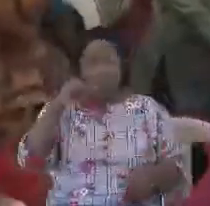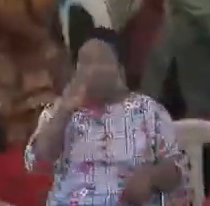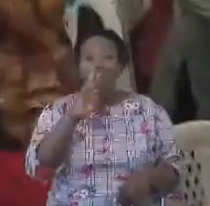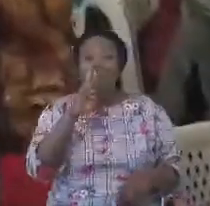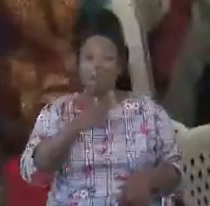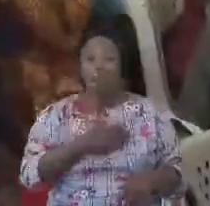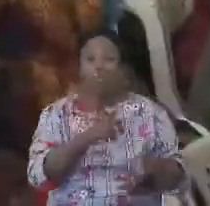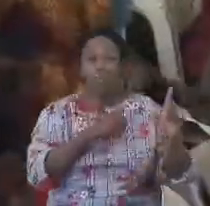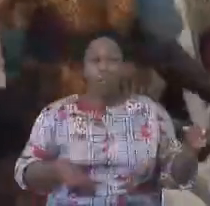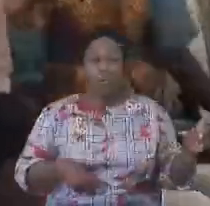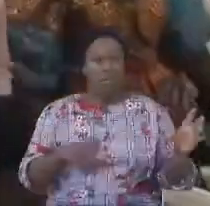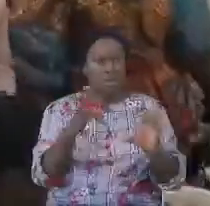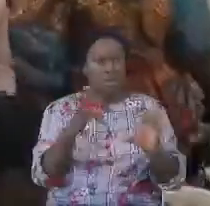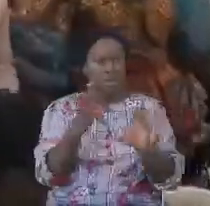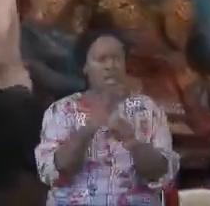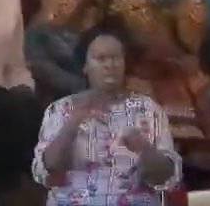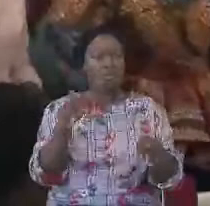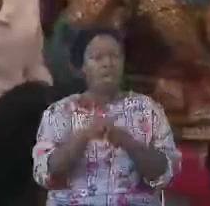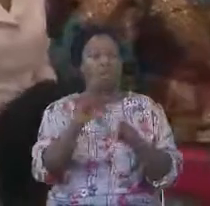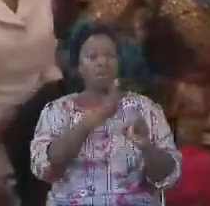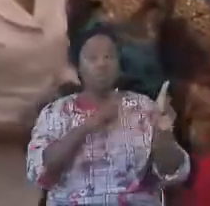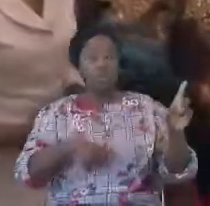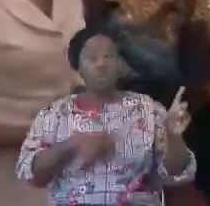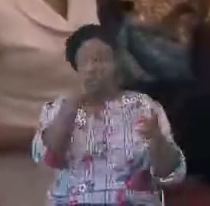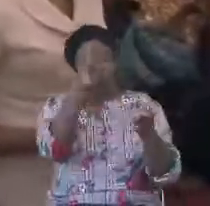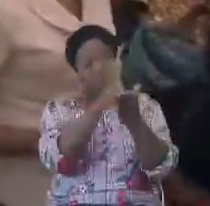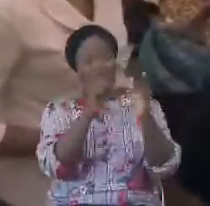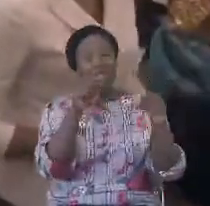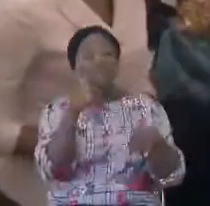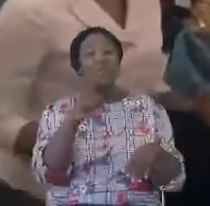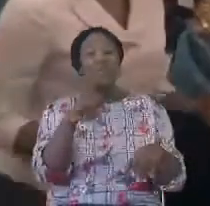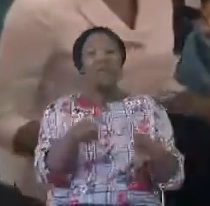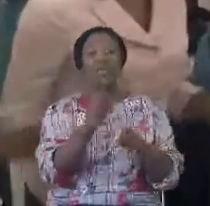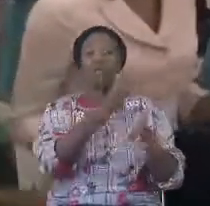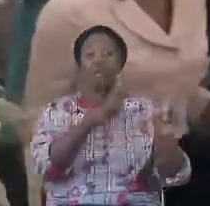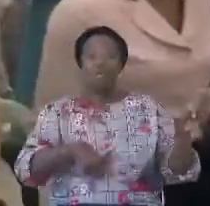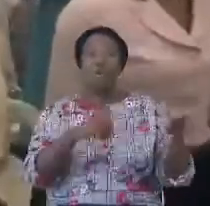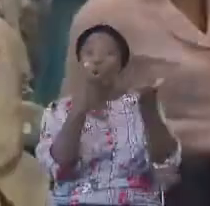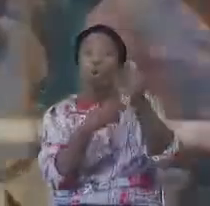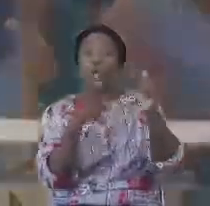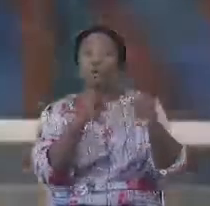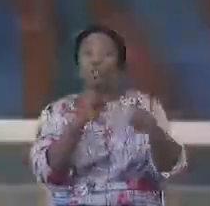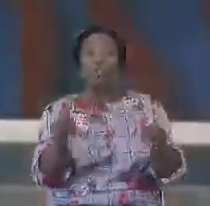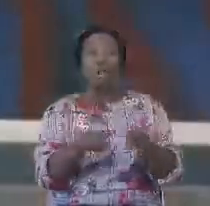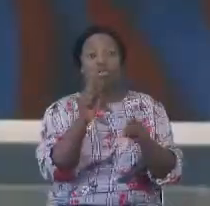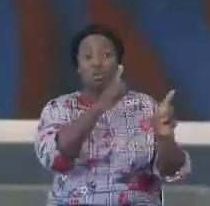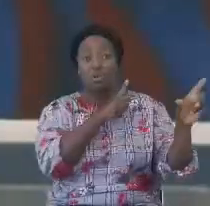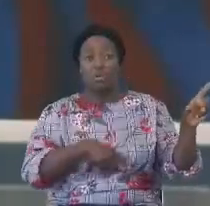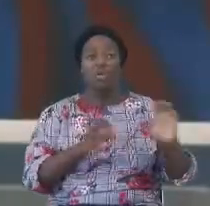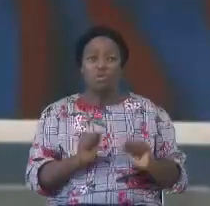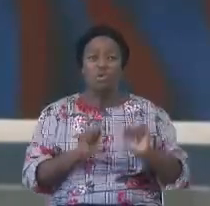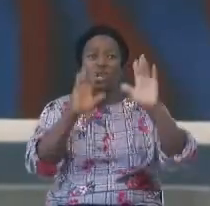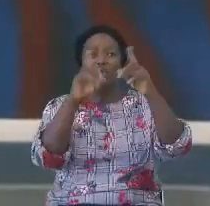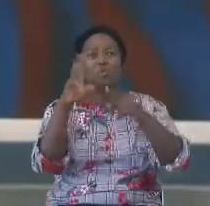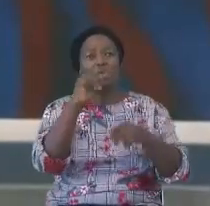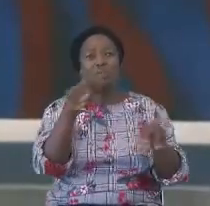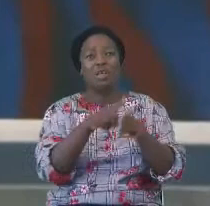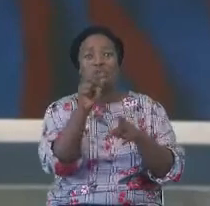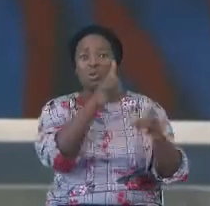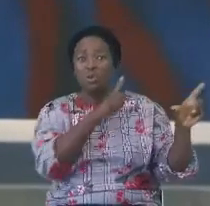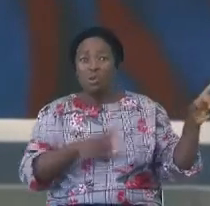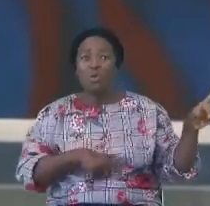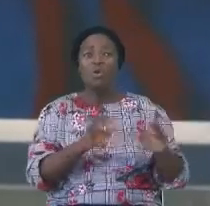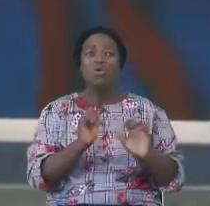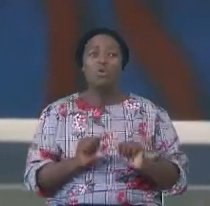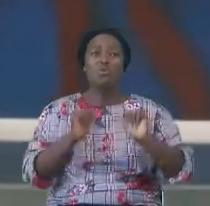life anymore, because you are my Lord. Take him as your Lord, believe him as your Lord, own him as your